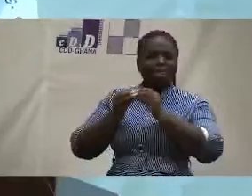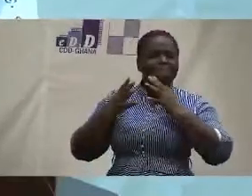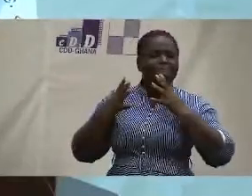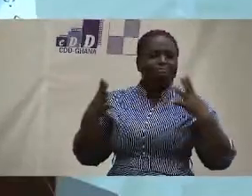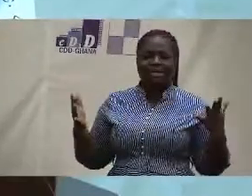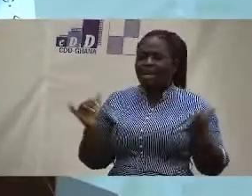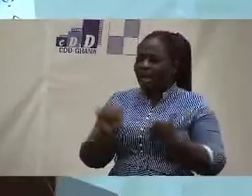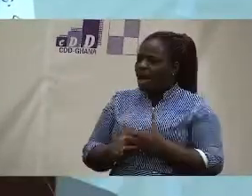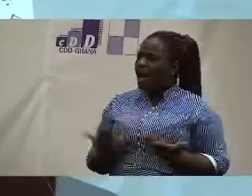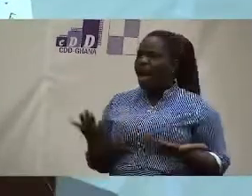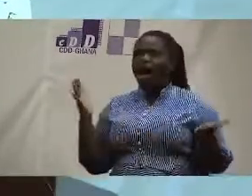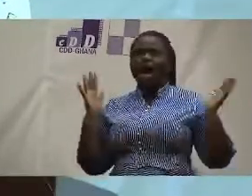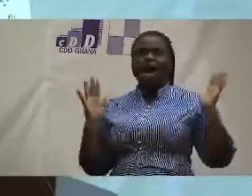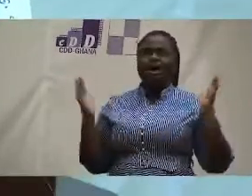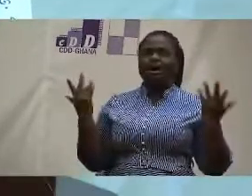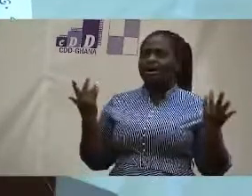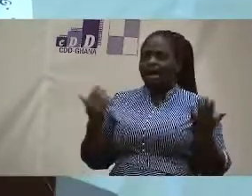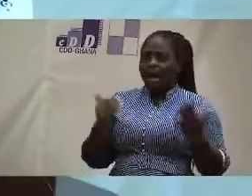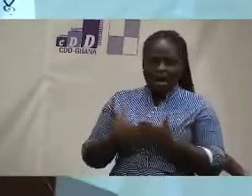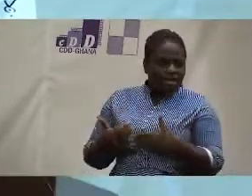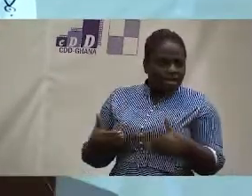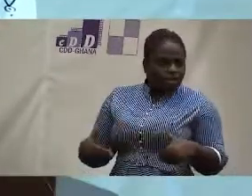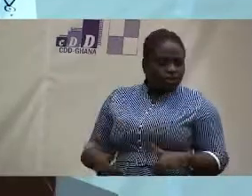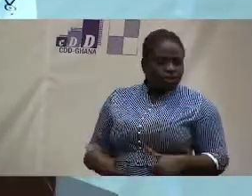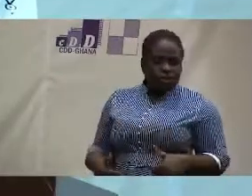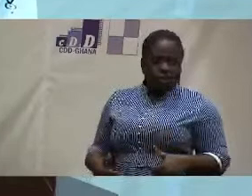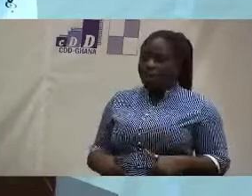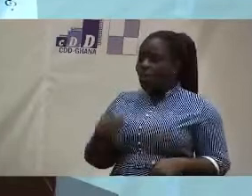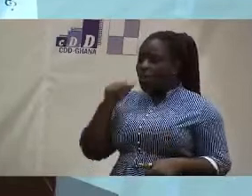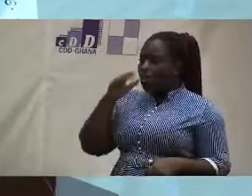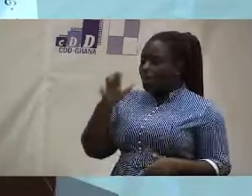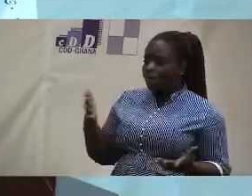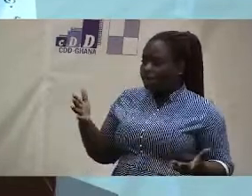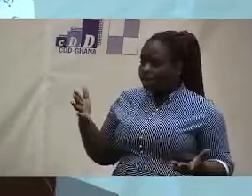that you wonder how in such a young life